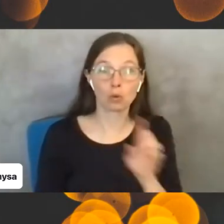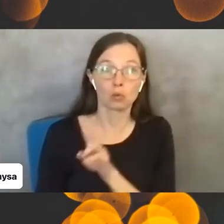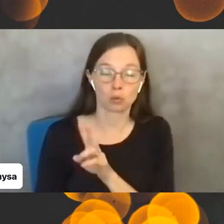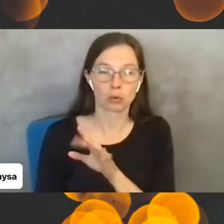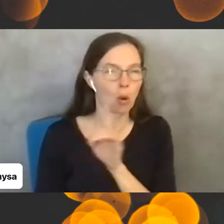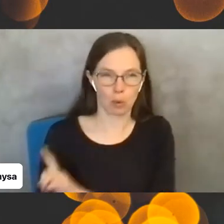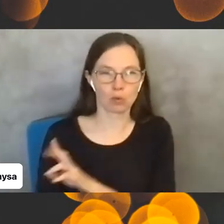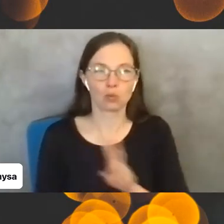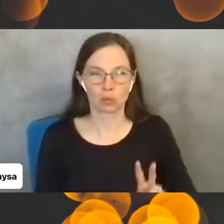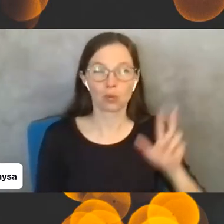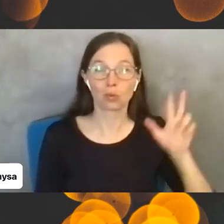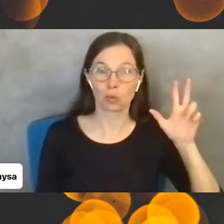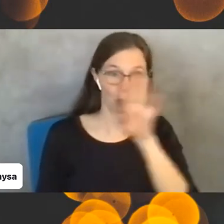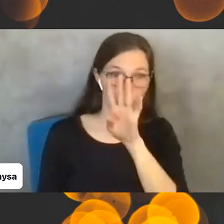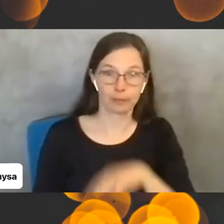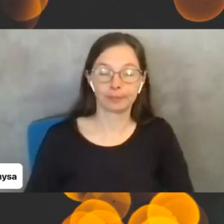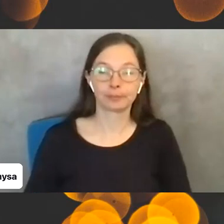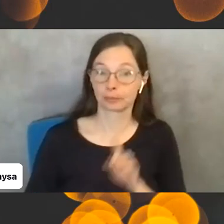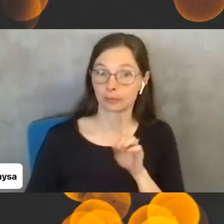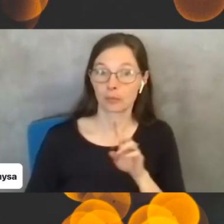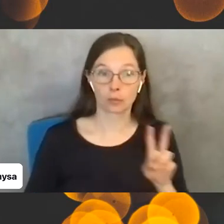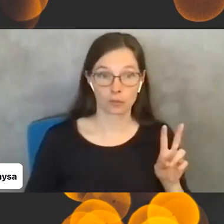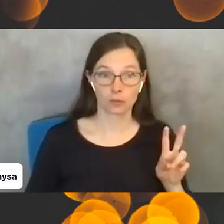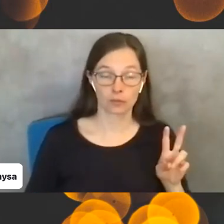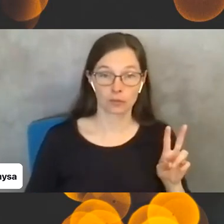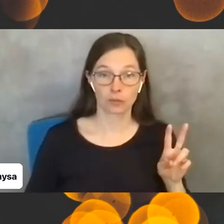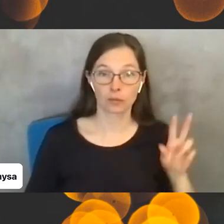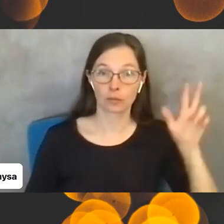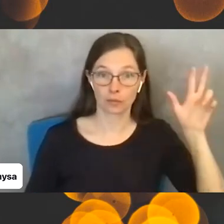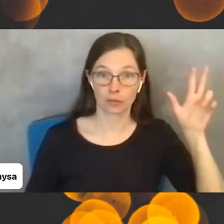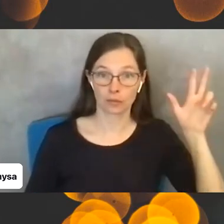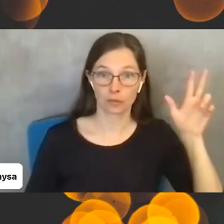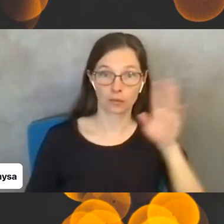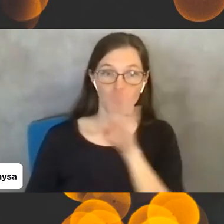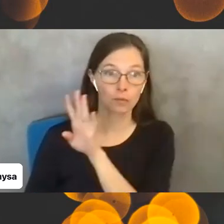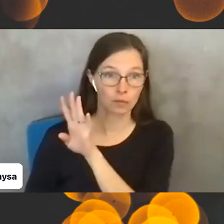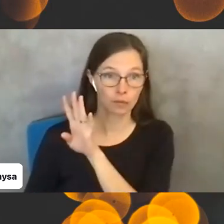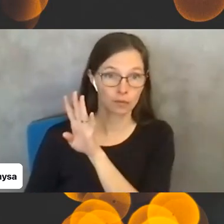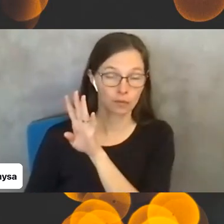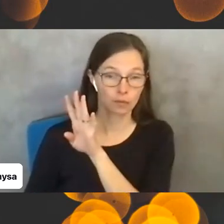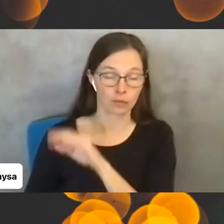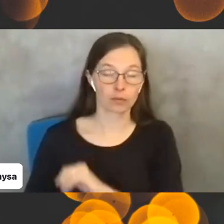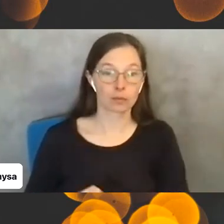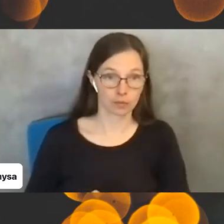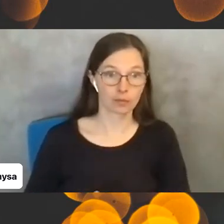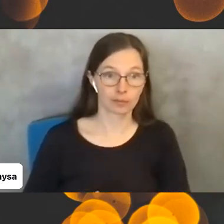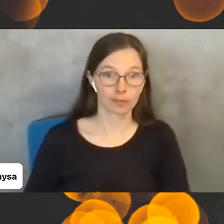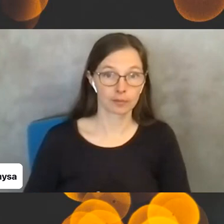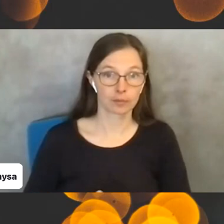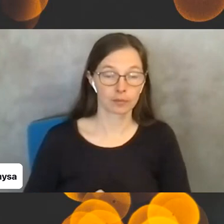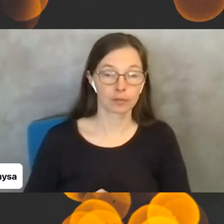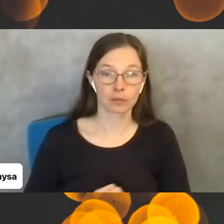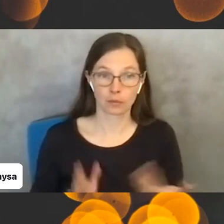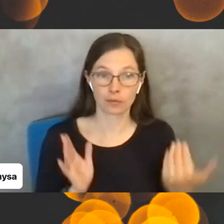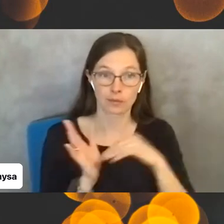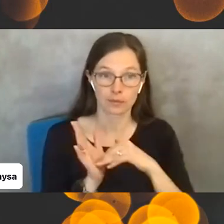So 1, 2, 3, 4. We're